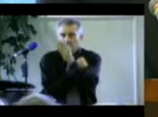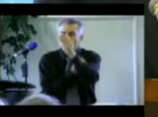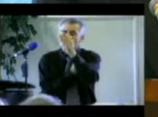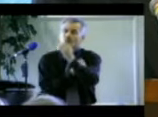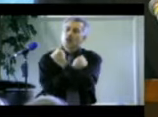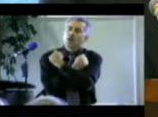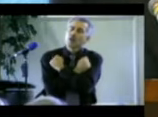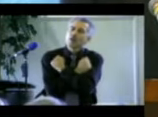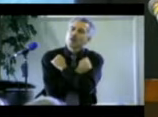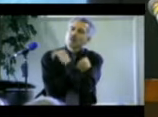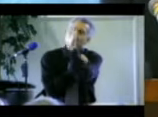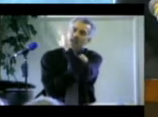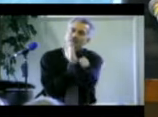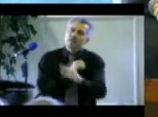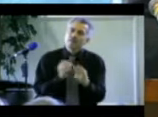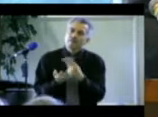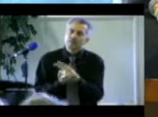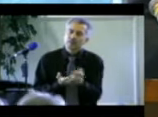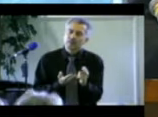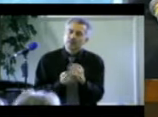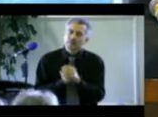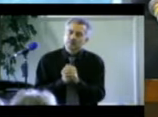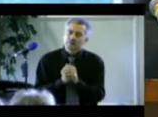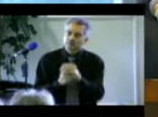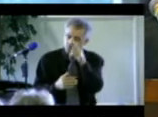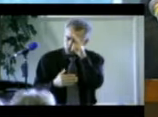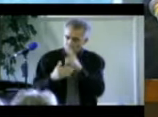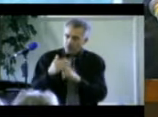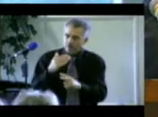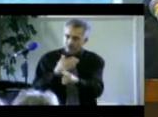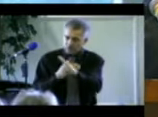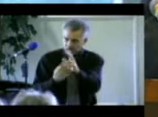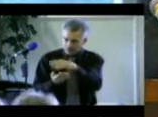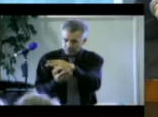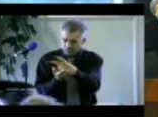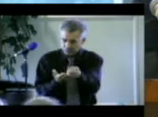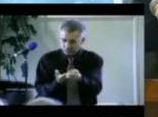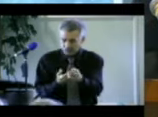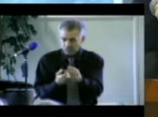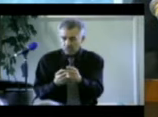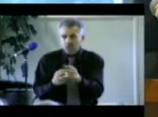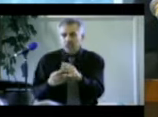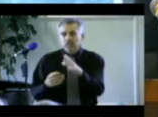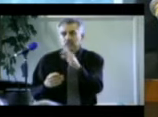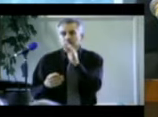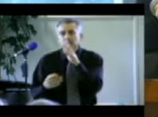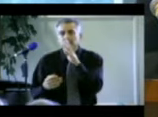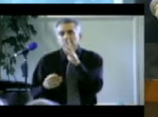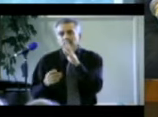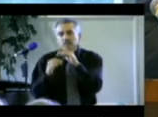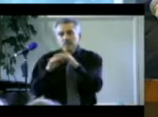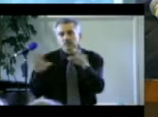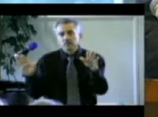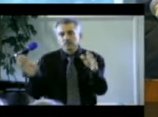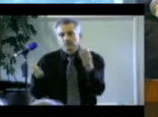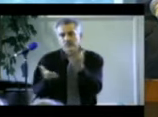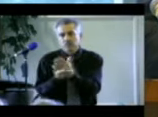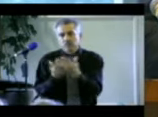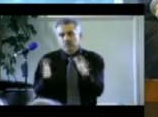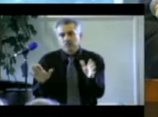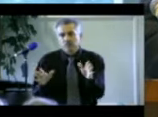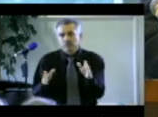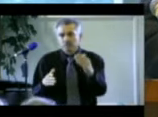are prophecies, they will cease. Where there are tongues, they will be stilled. Where there is knowledge,